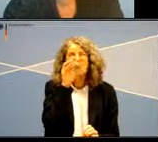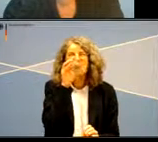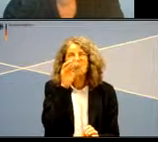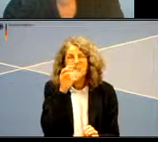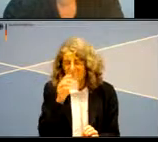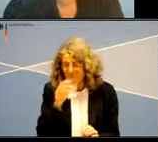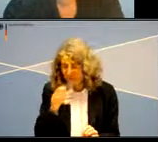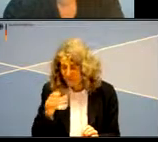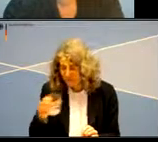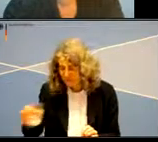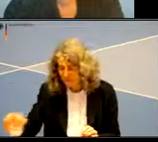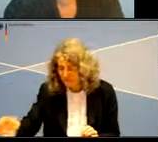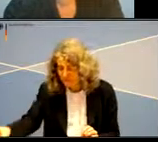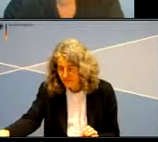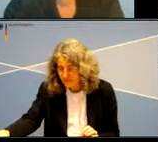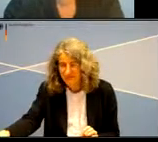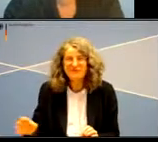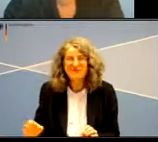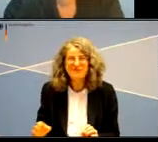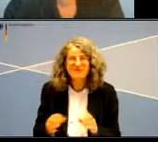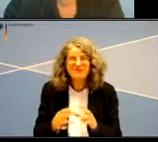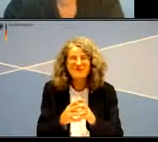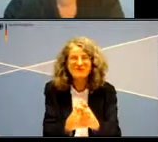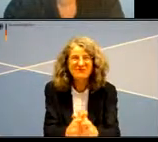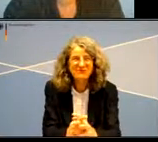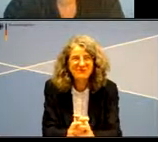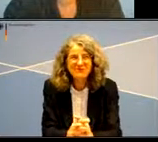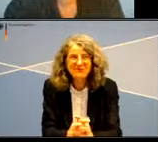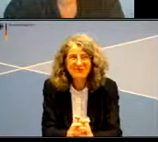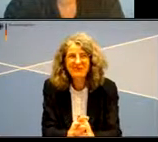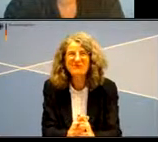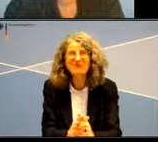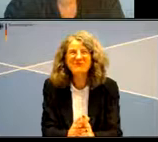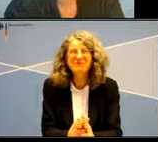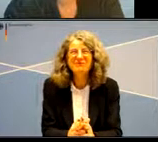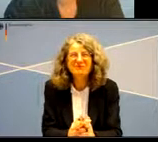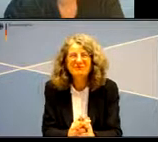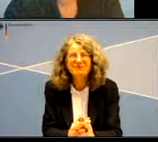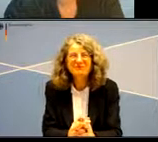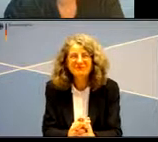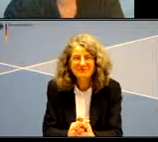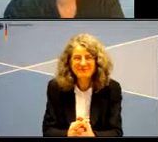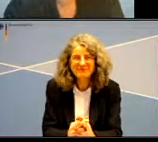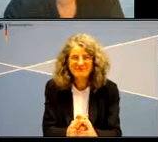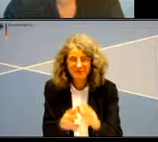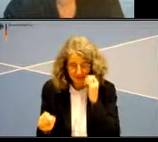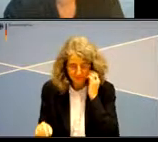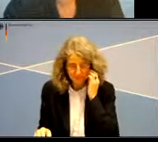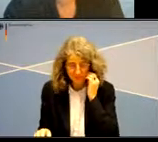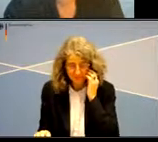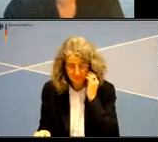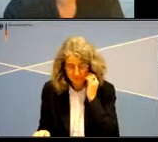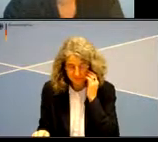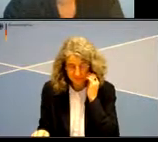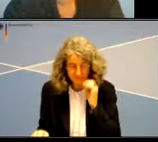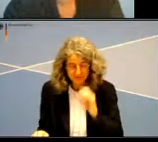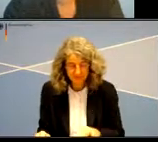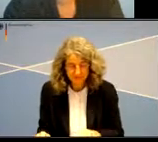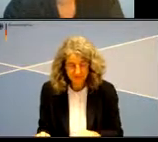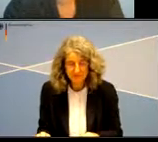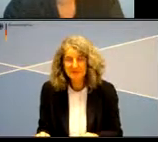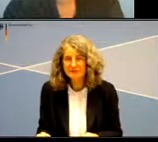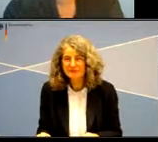nervous, panelists, after my let's say, warming up session, if I can say so. Can I also say, I need to say it,